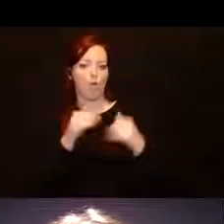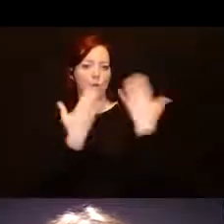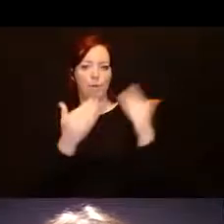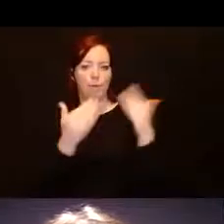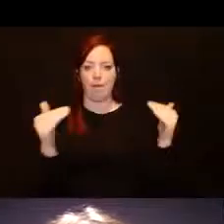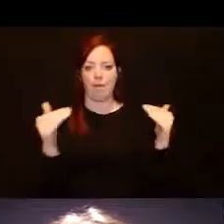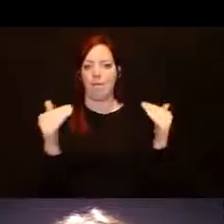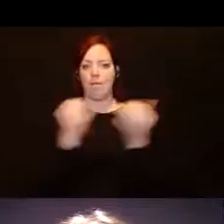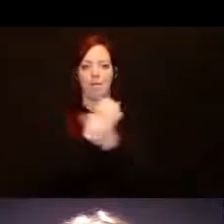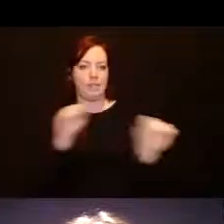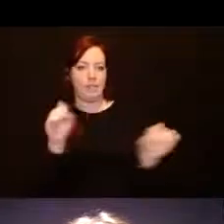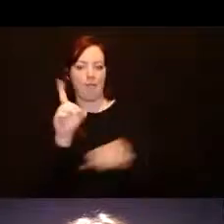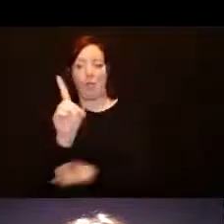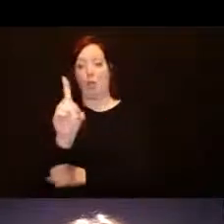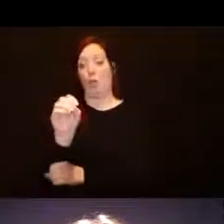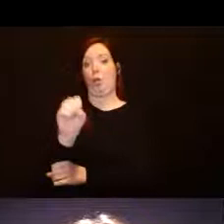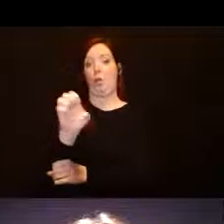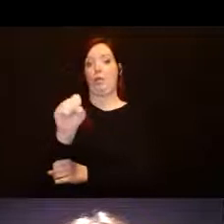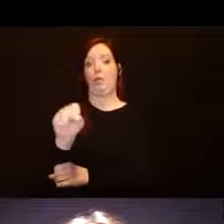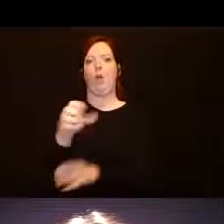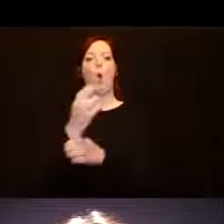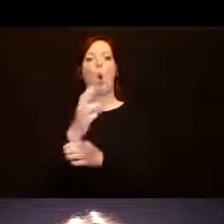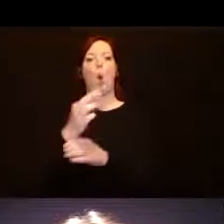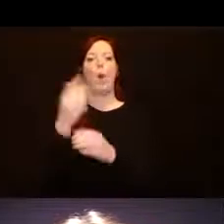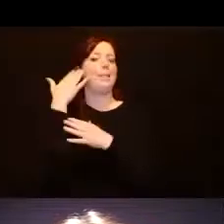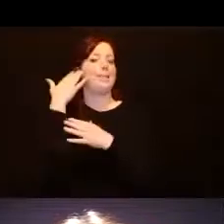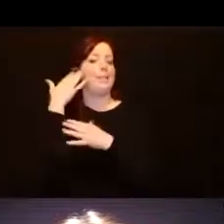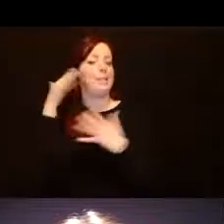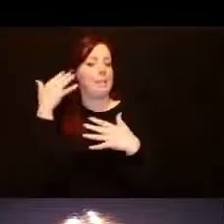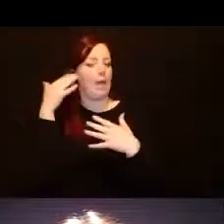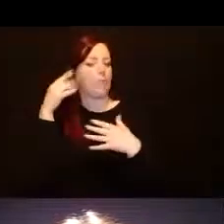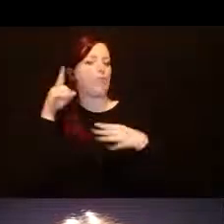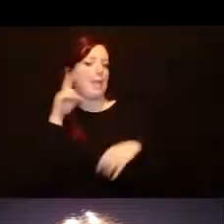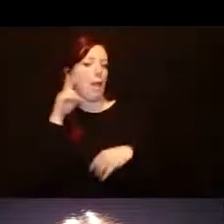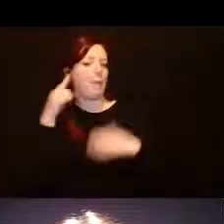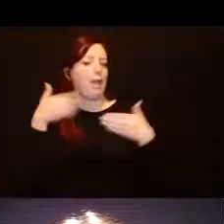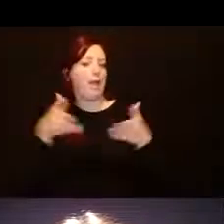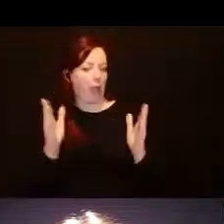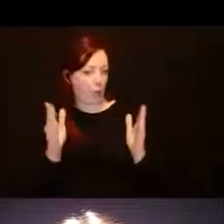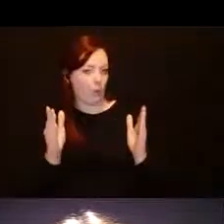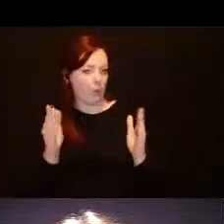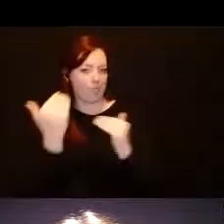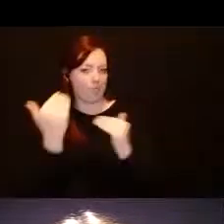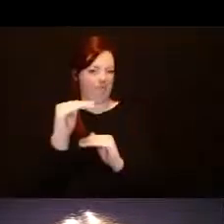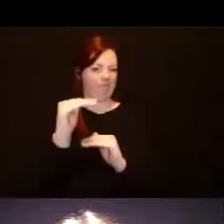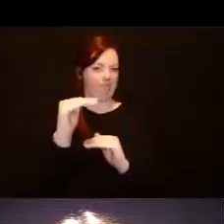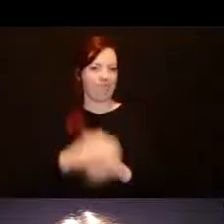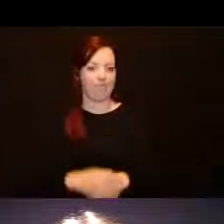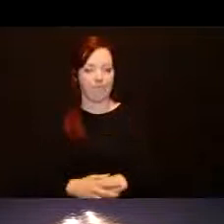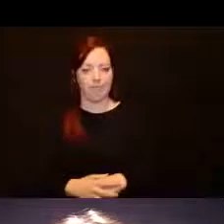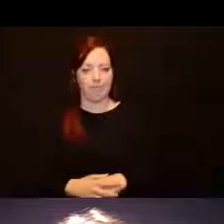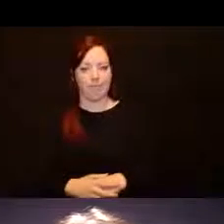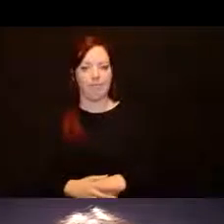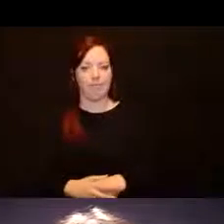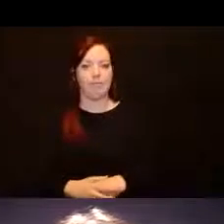call sound allowance, to be implemented. And also an important part of this recommendation